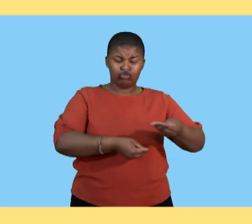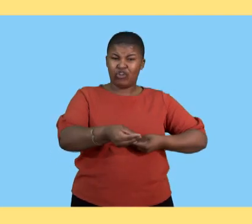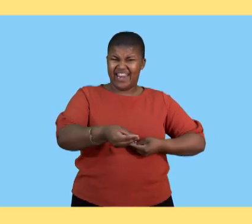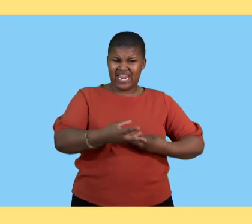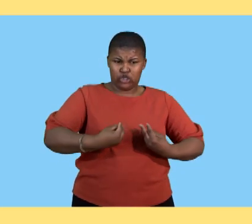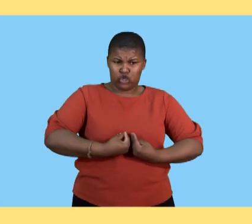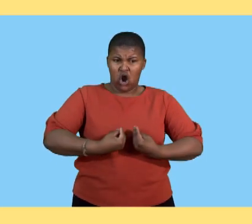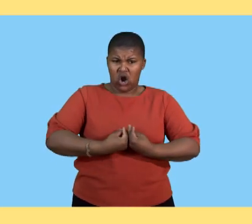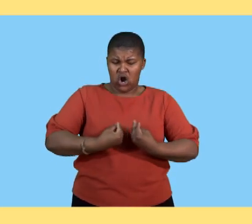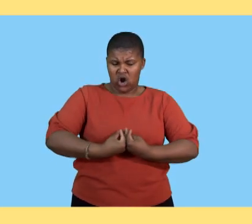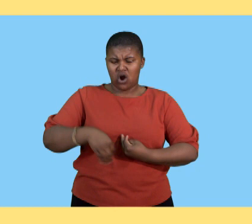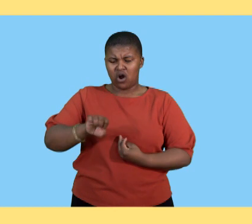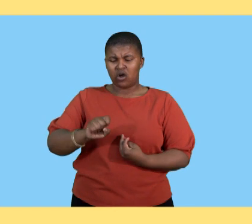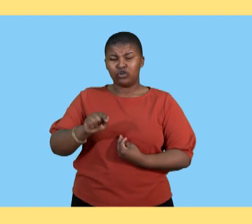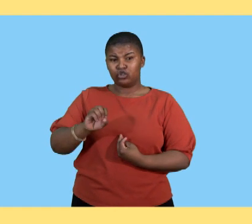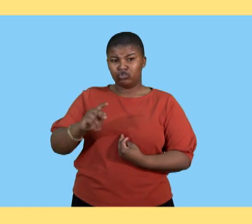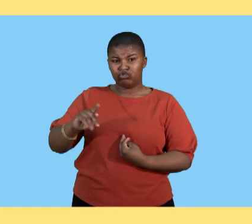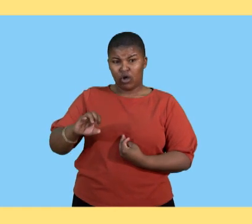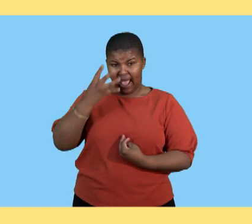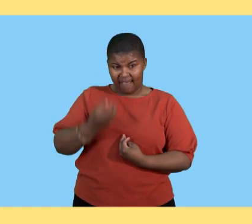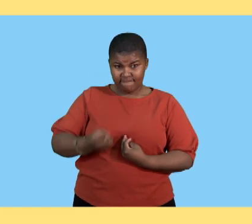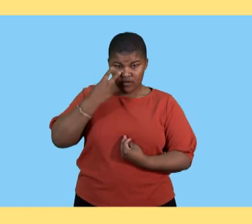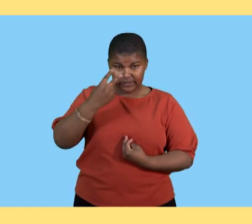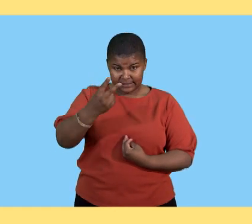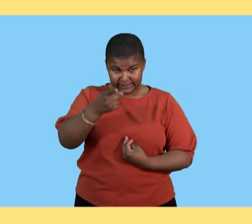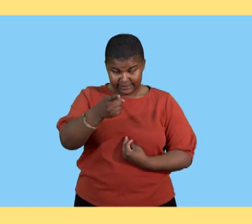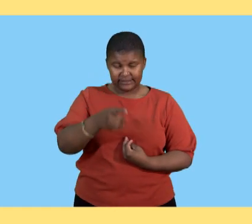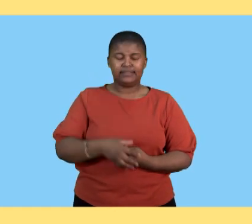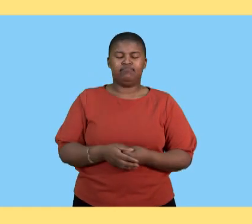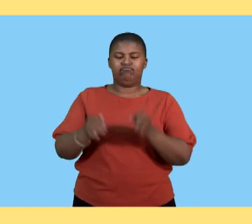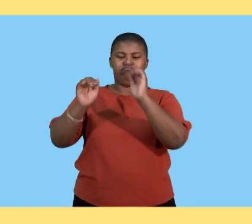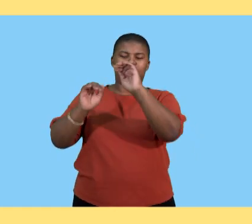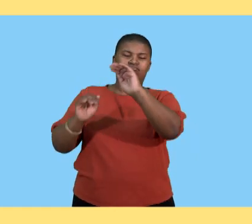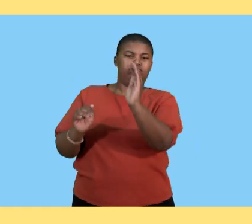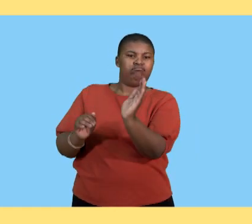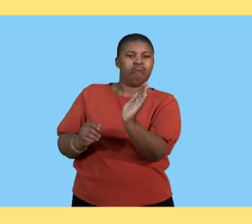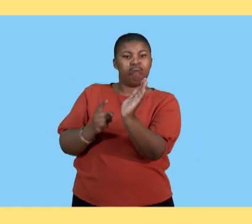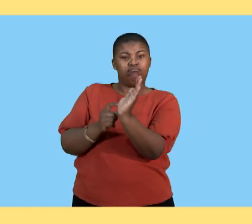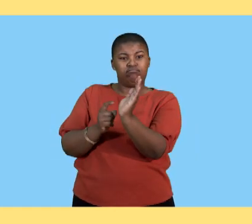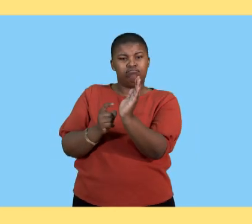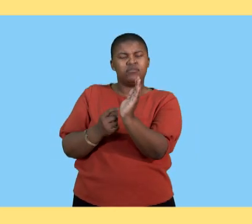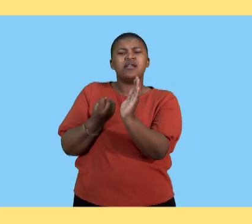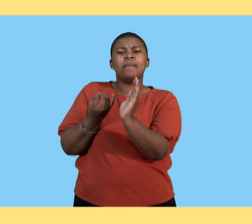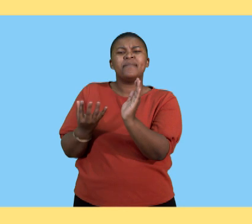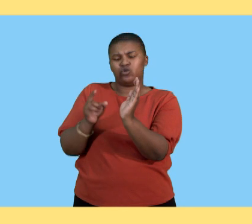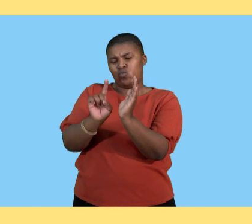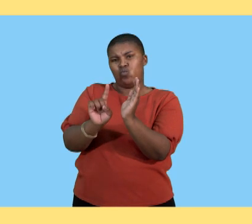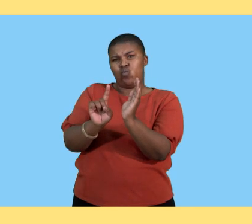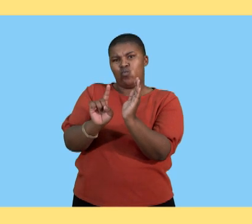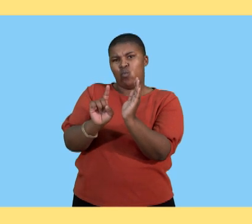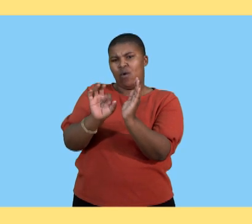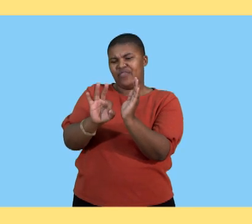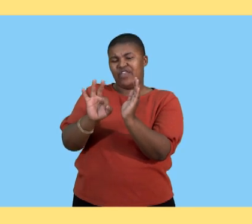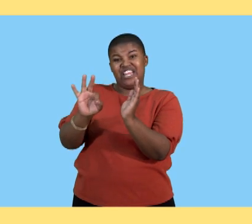trading stock. We have our trading stock here. Who open brackets, and our trading stock is